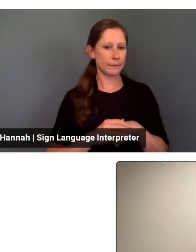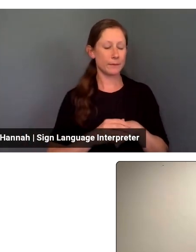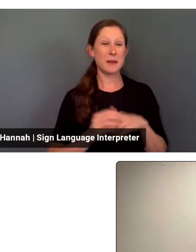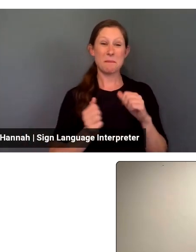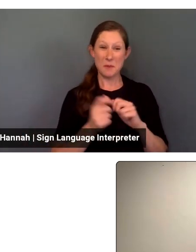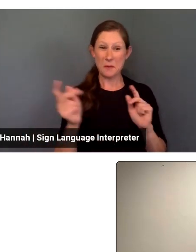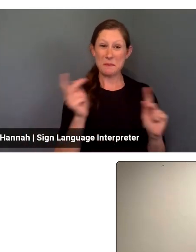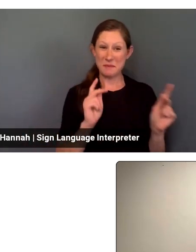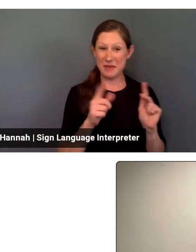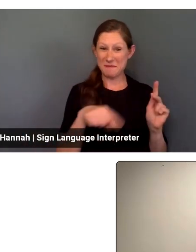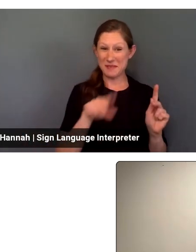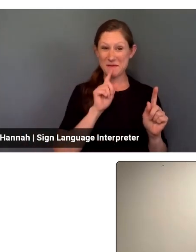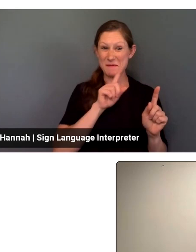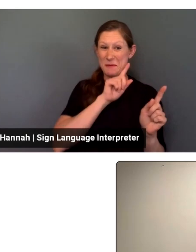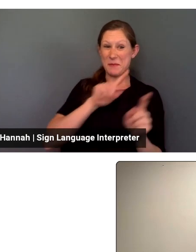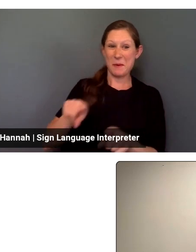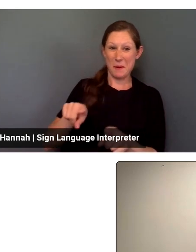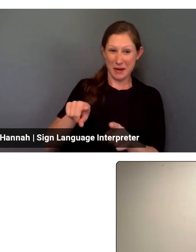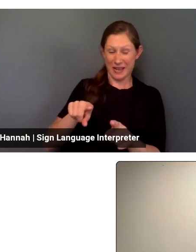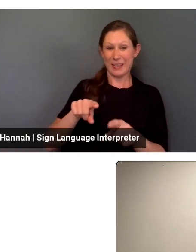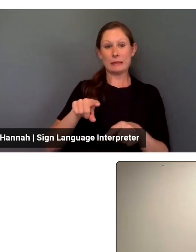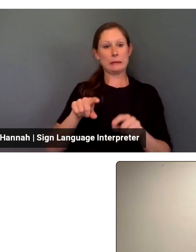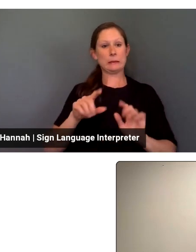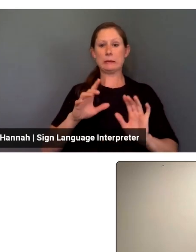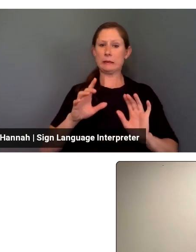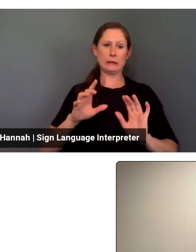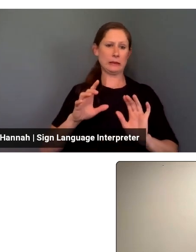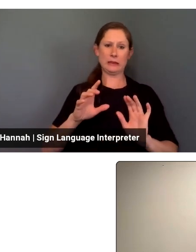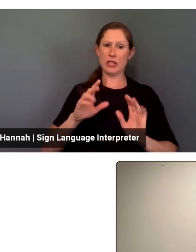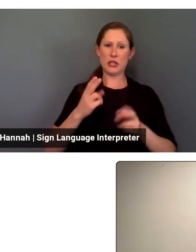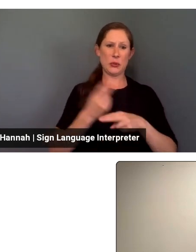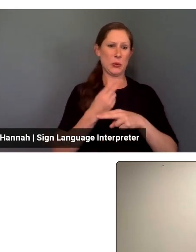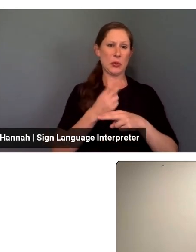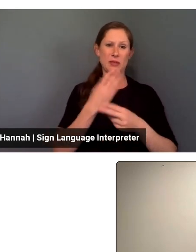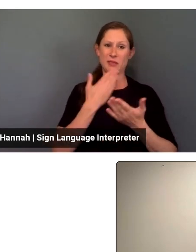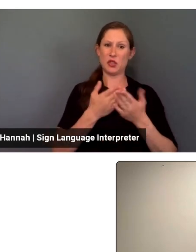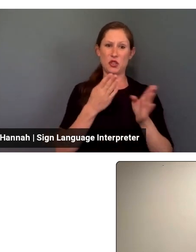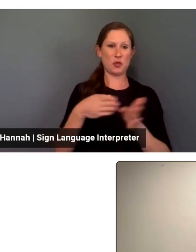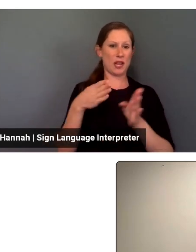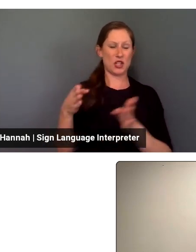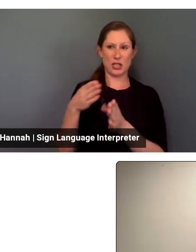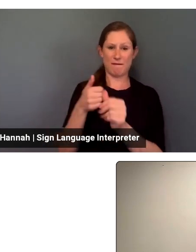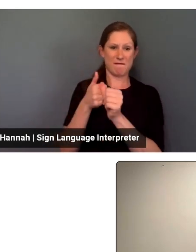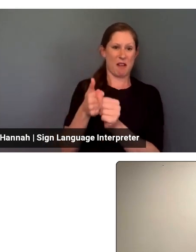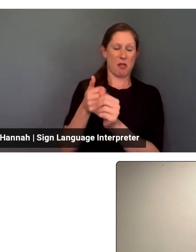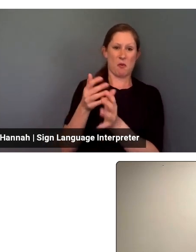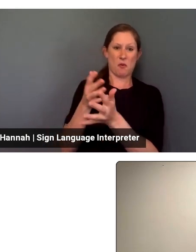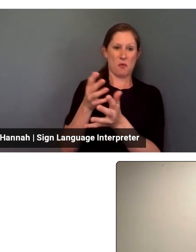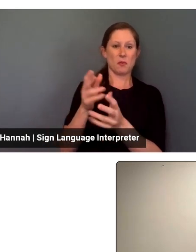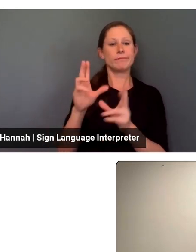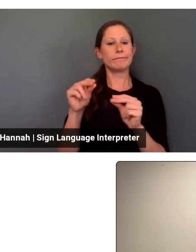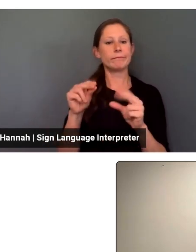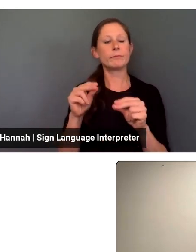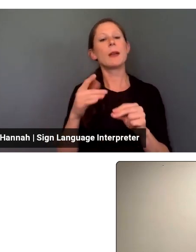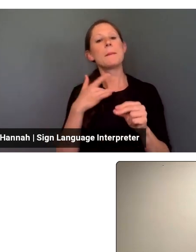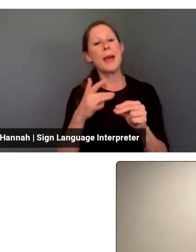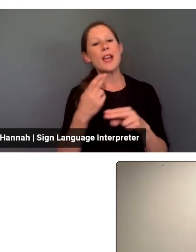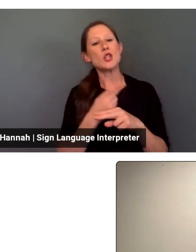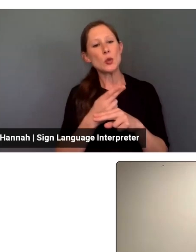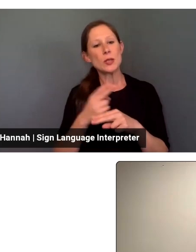report that they're really not using it very strategically. They're using it quite tactically, meaning like